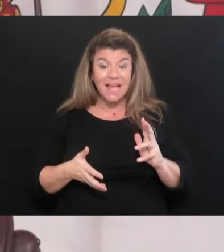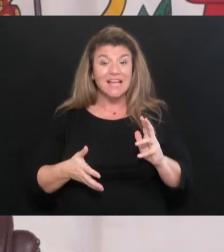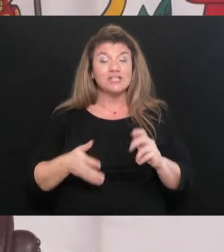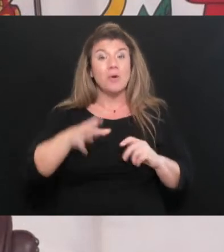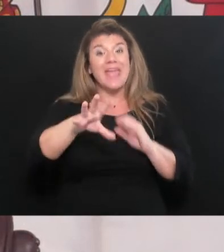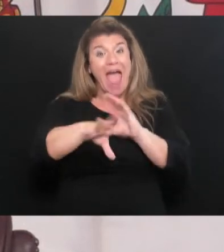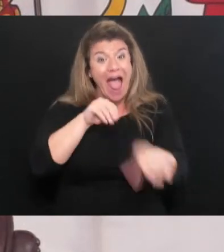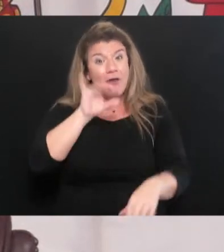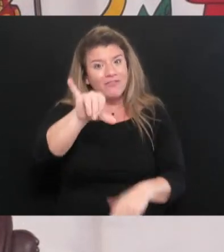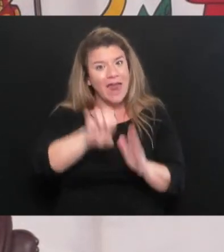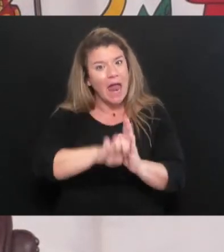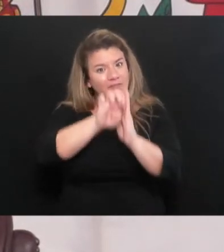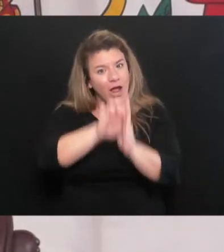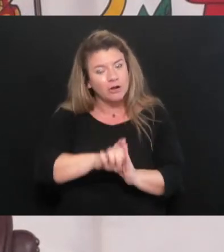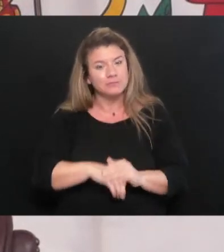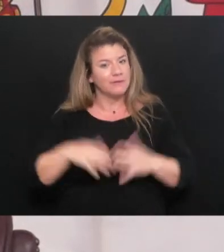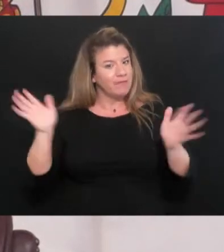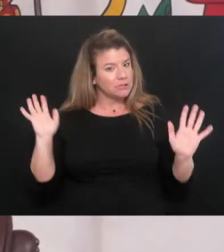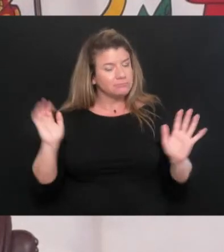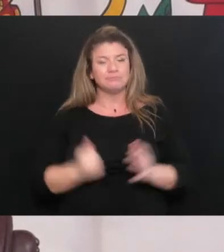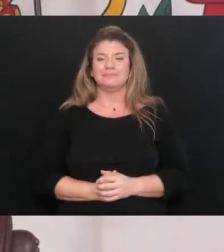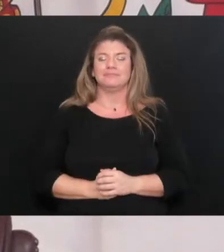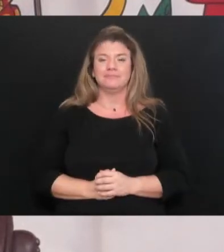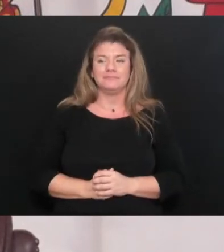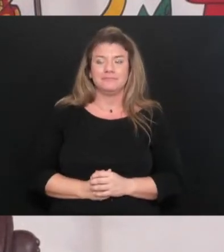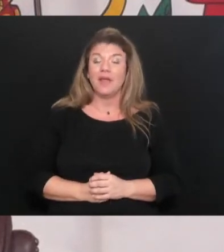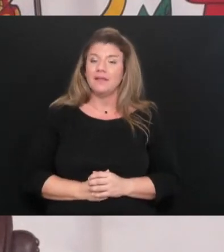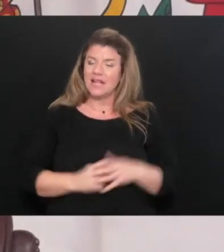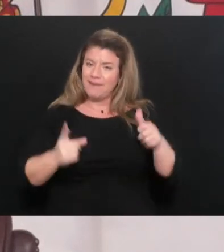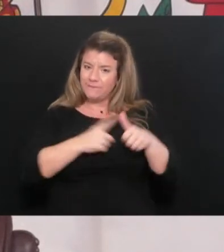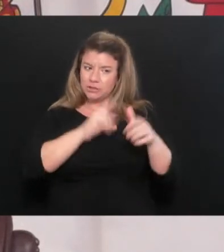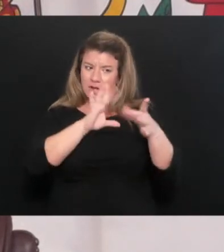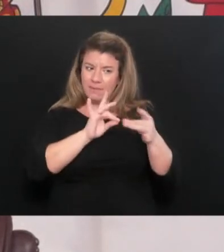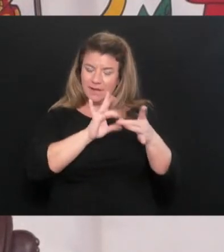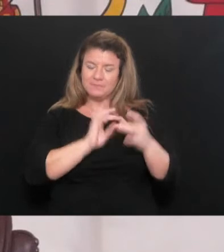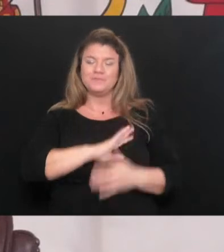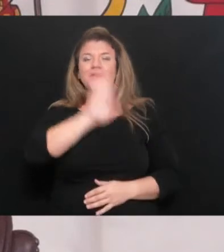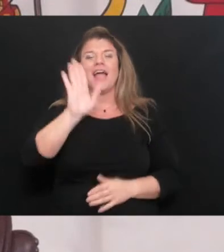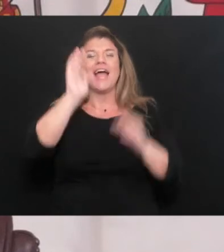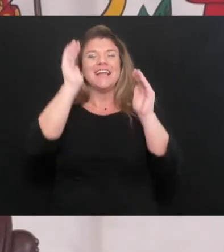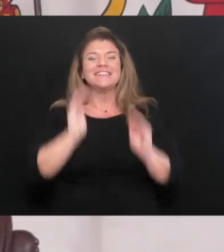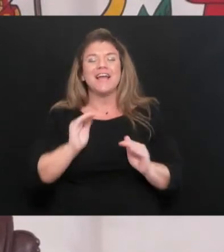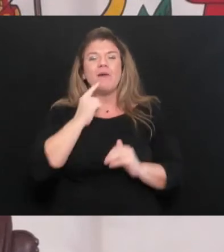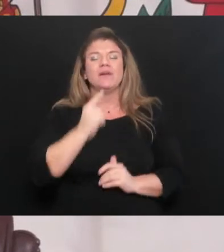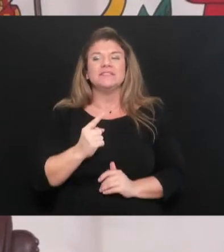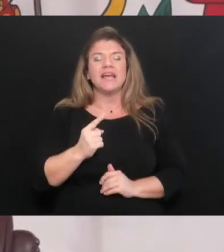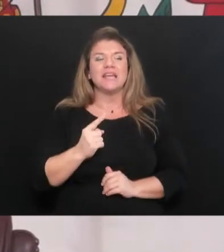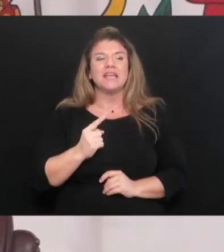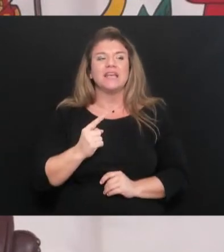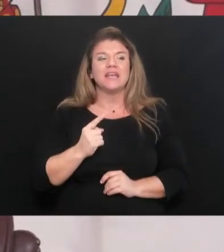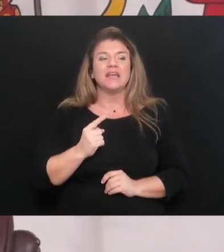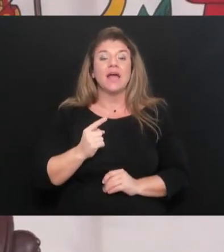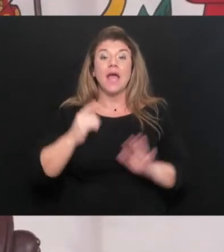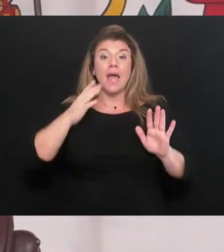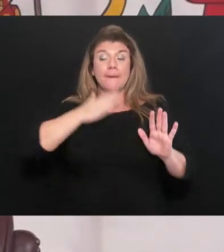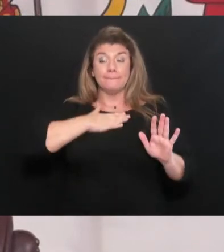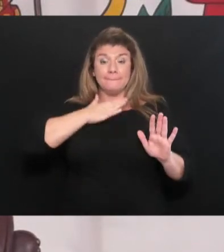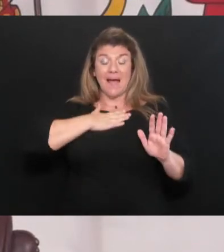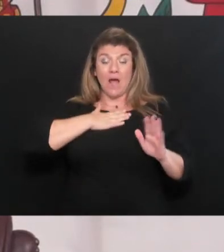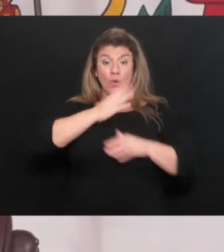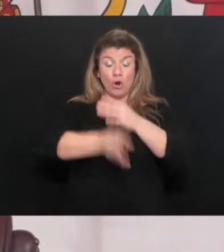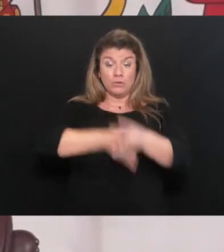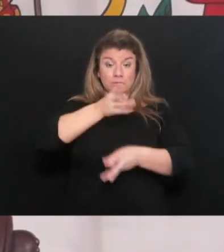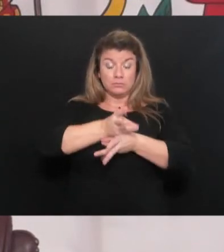of that elevator. That's all there is to it. That's the first thing. But the other thing is, in my